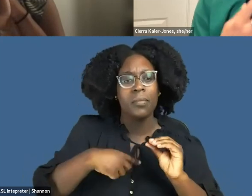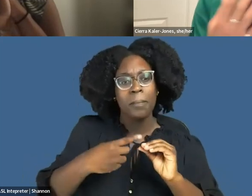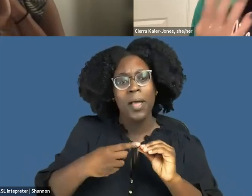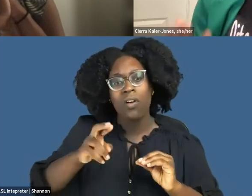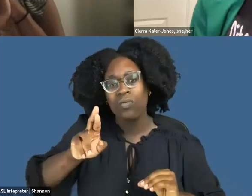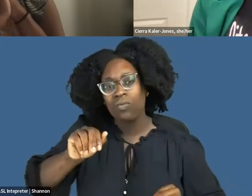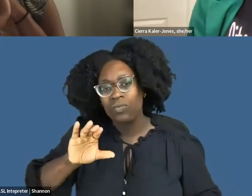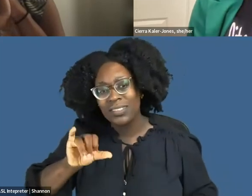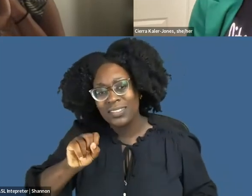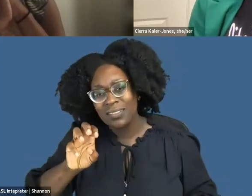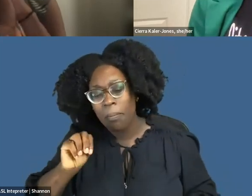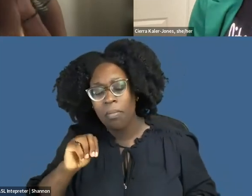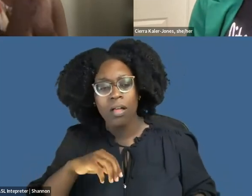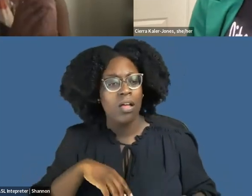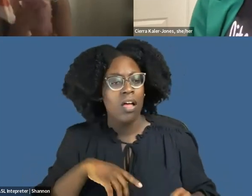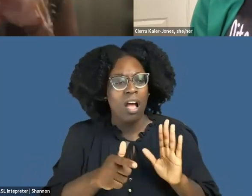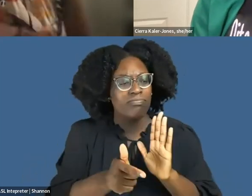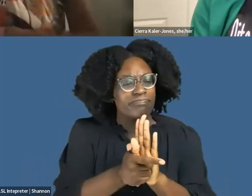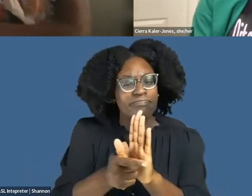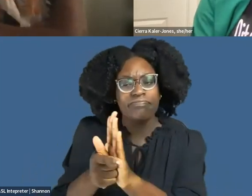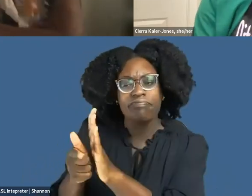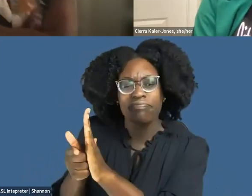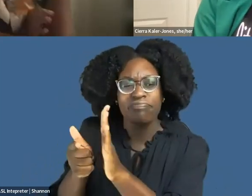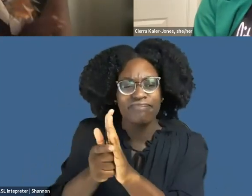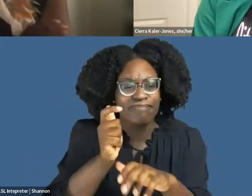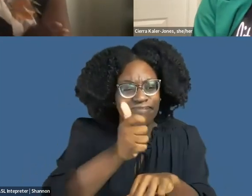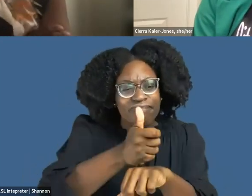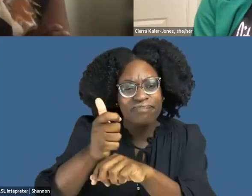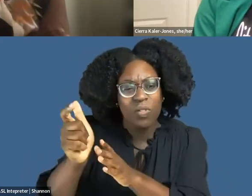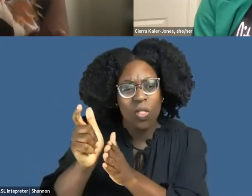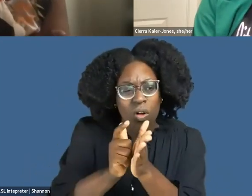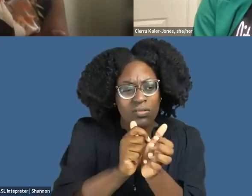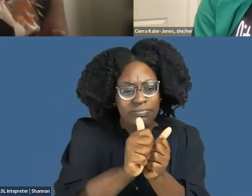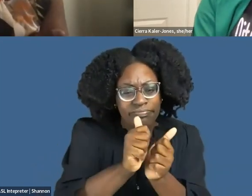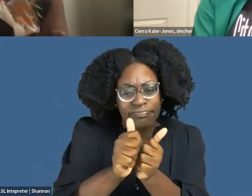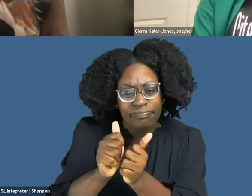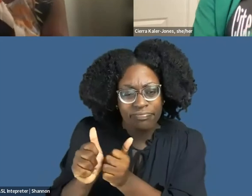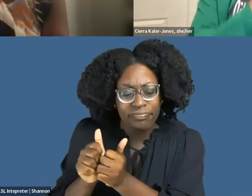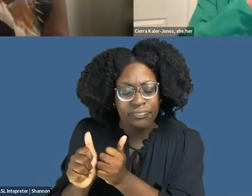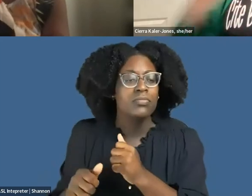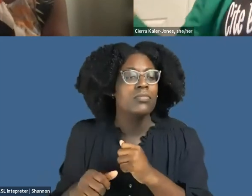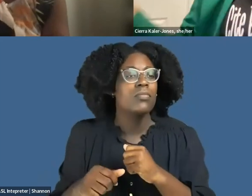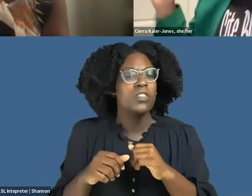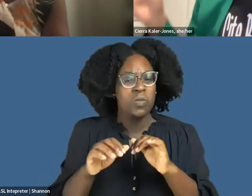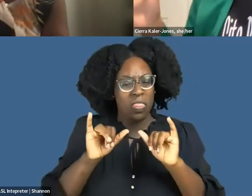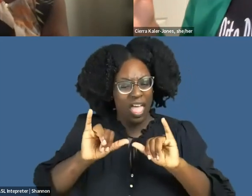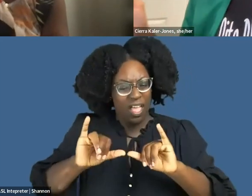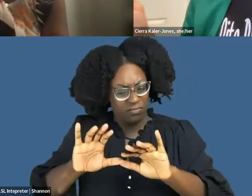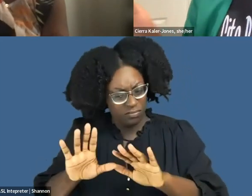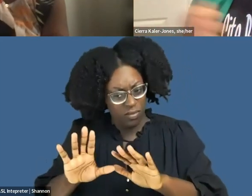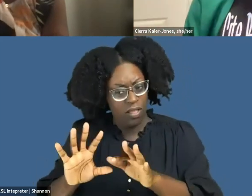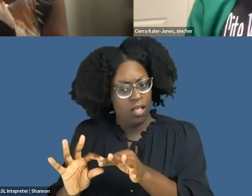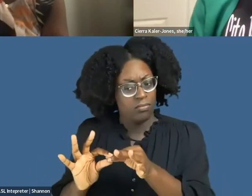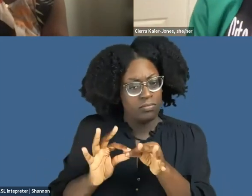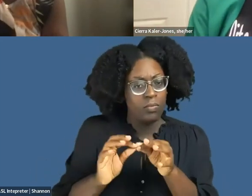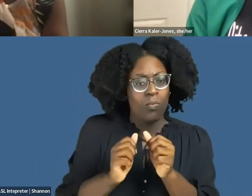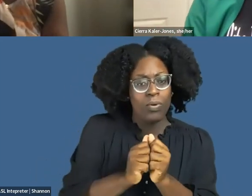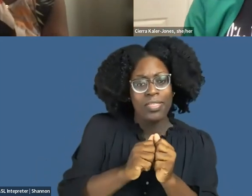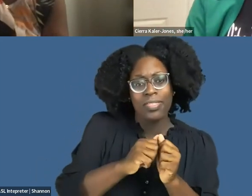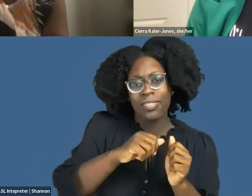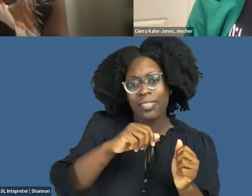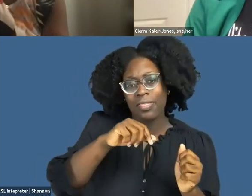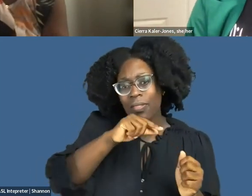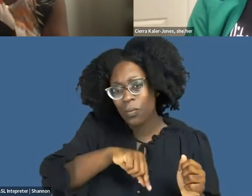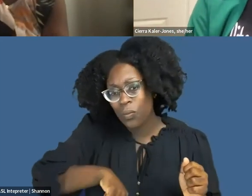Moore, thinking about conversations about reparations, thinking about conversations around Black nationalism, all of that, right, in many